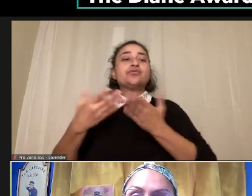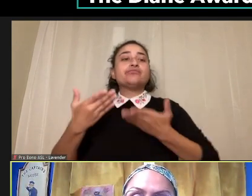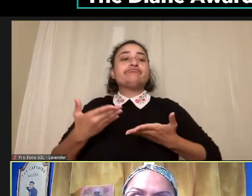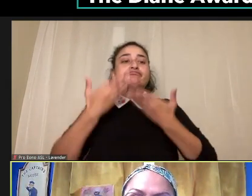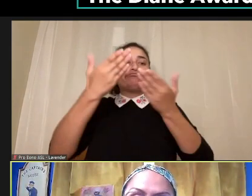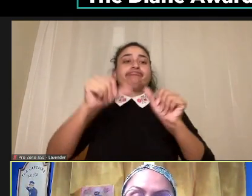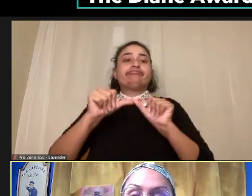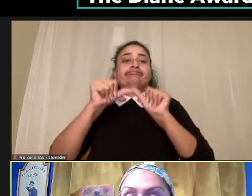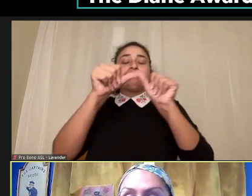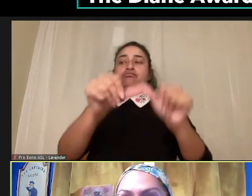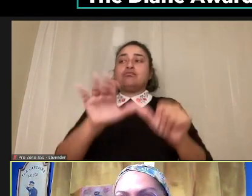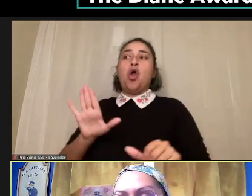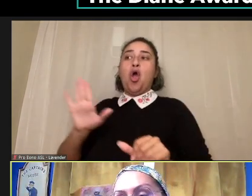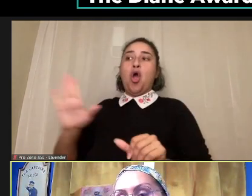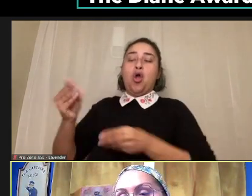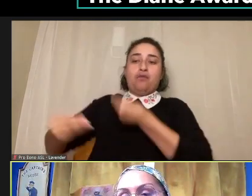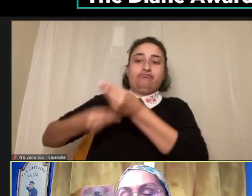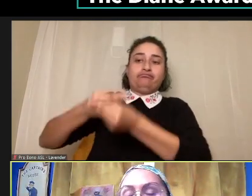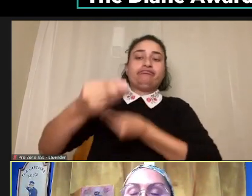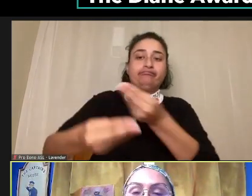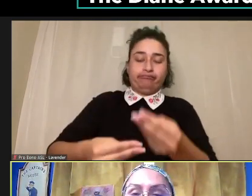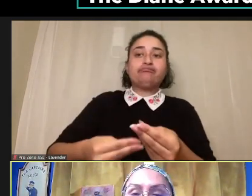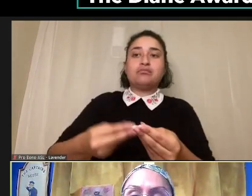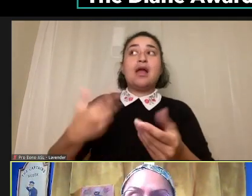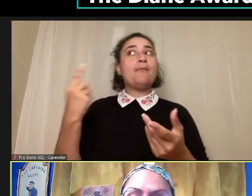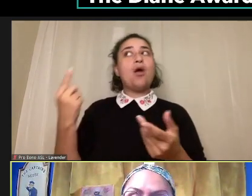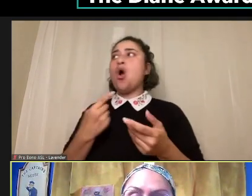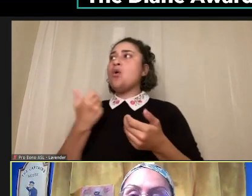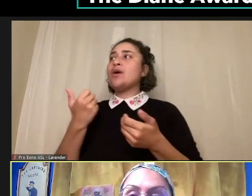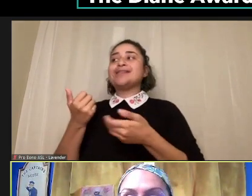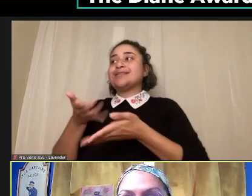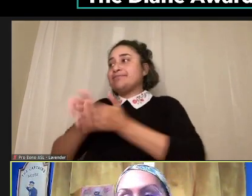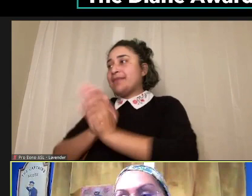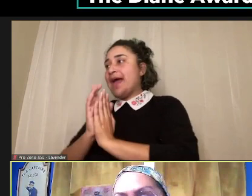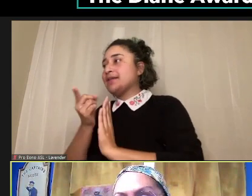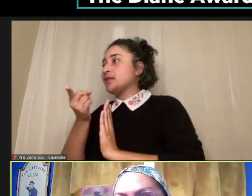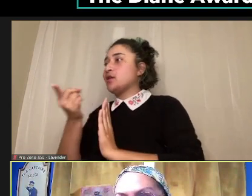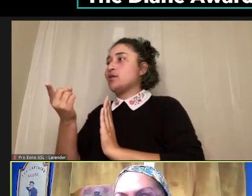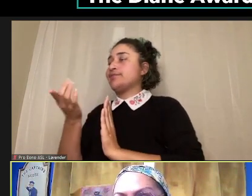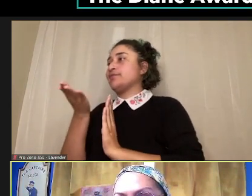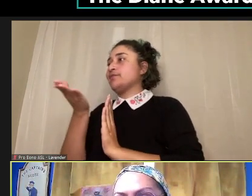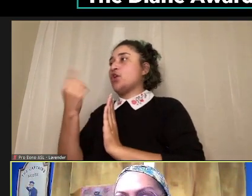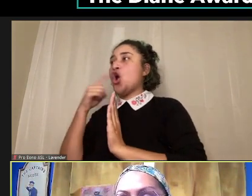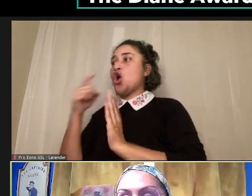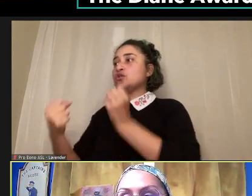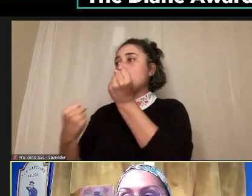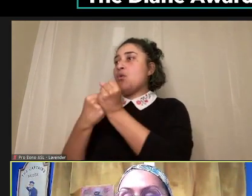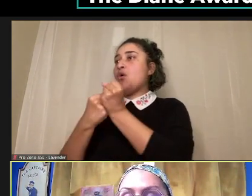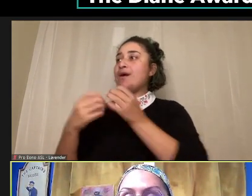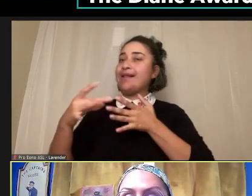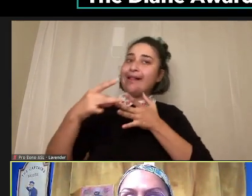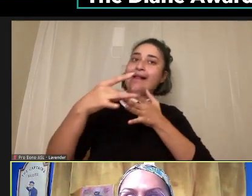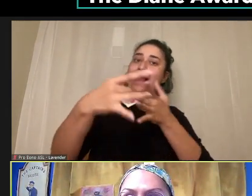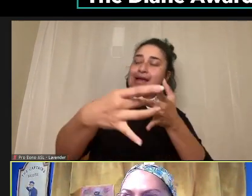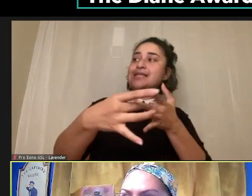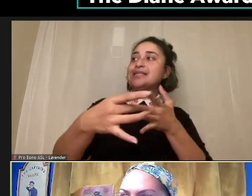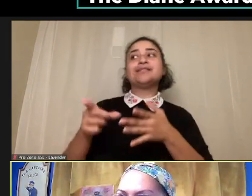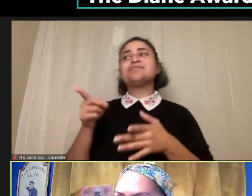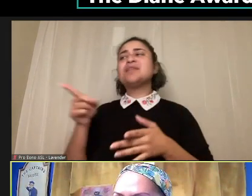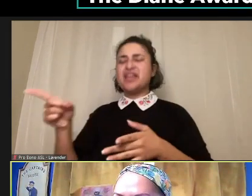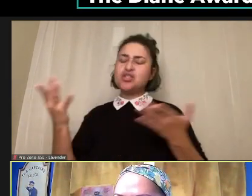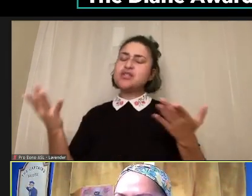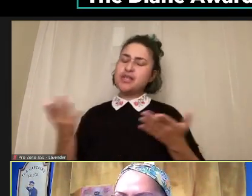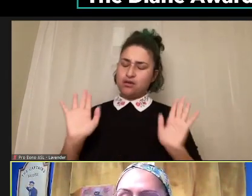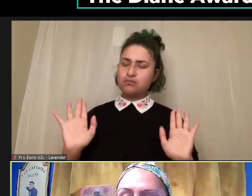I'm constantly evoking her. I'm constantly asking her for support and guidance in my life. And she's here. This